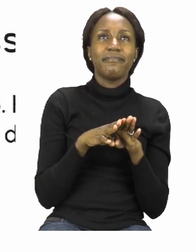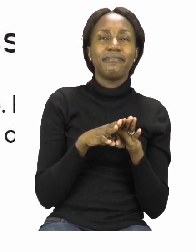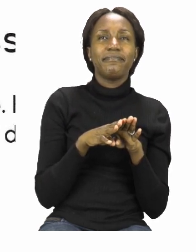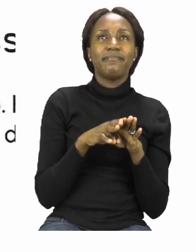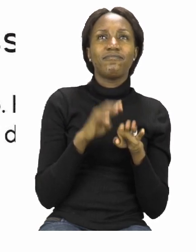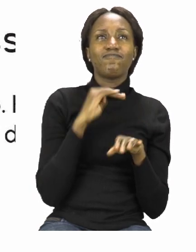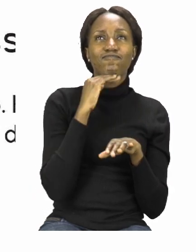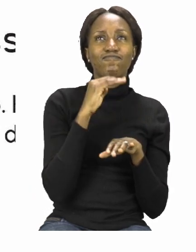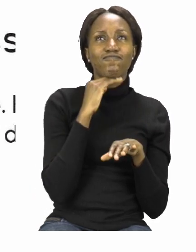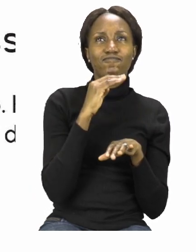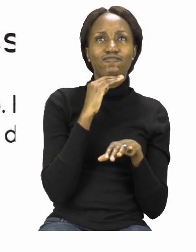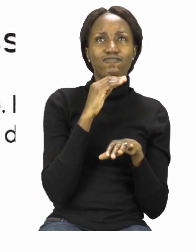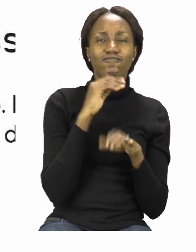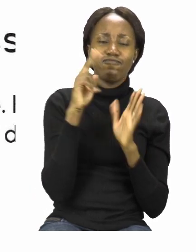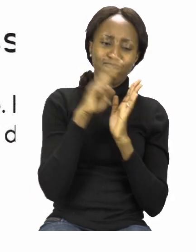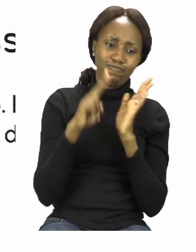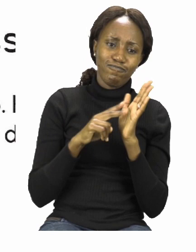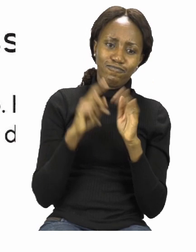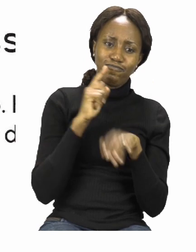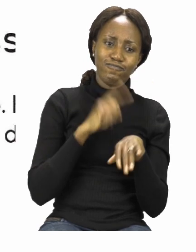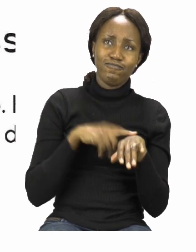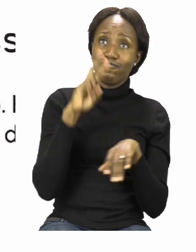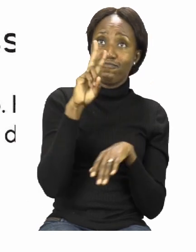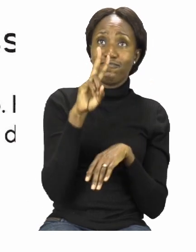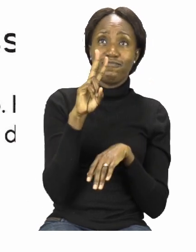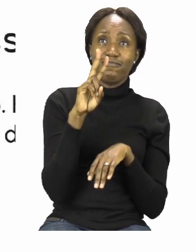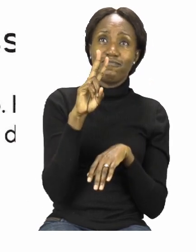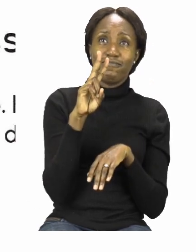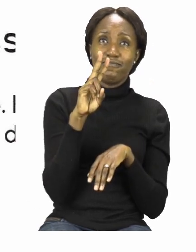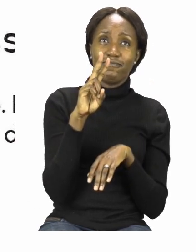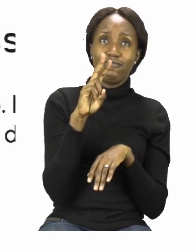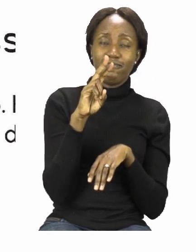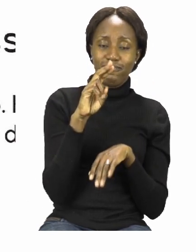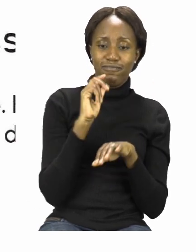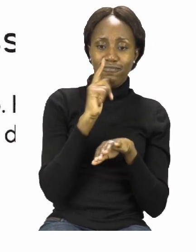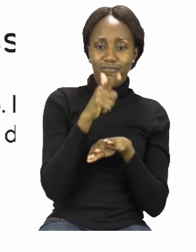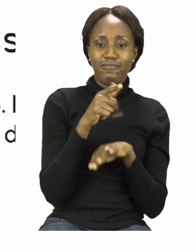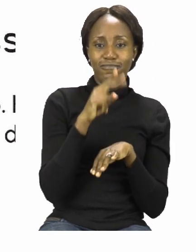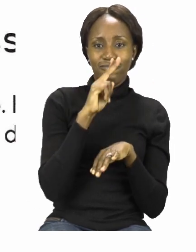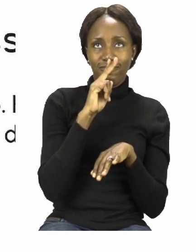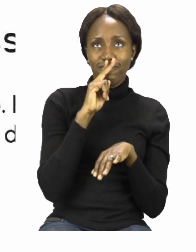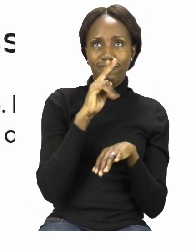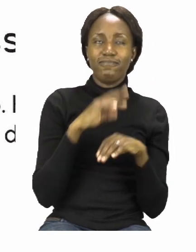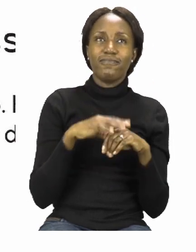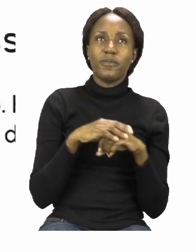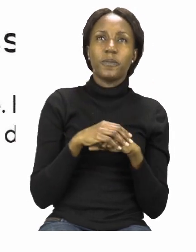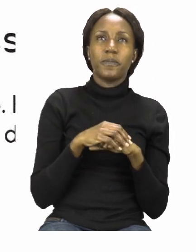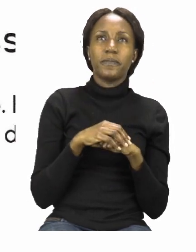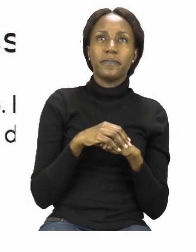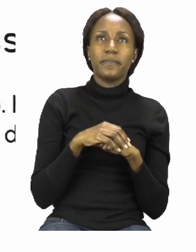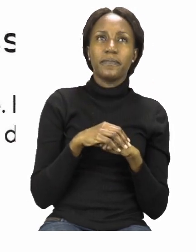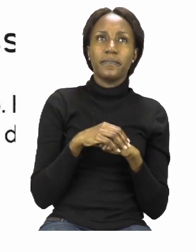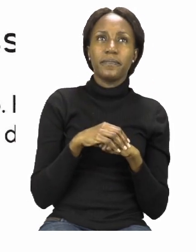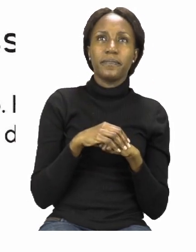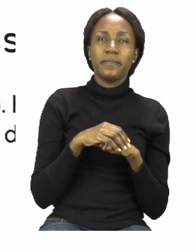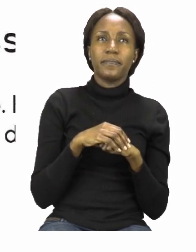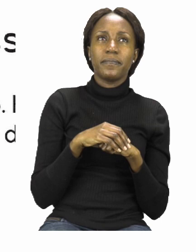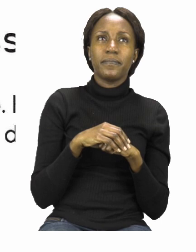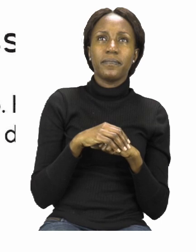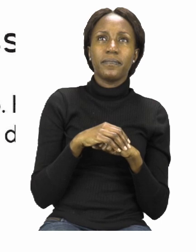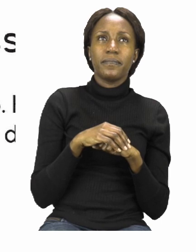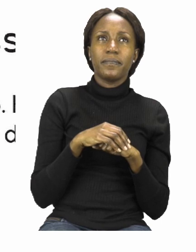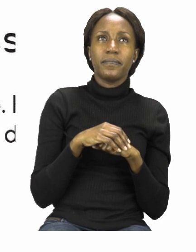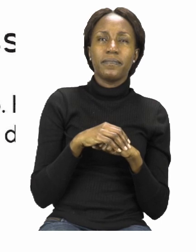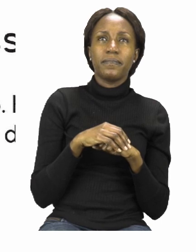sum needs to be read twice before you pick out the important information. Let us start with number